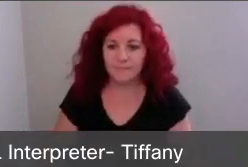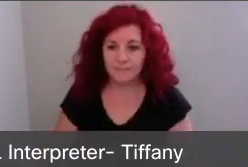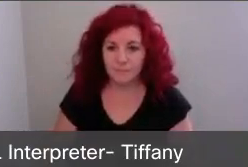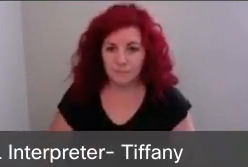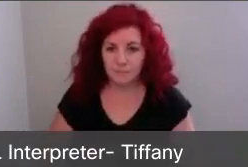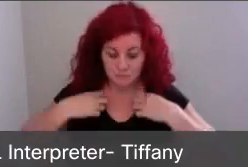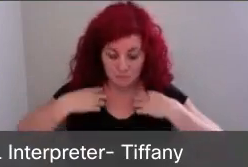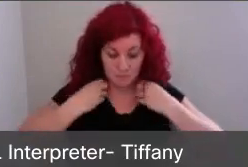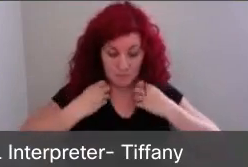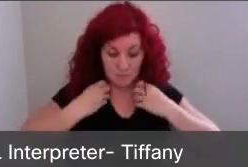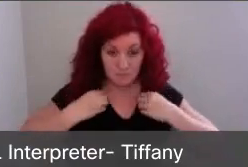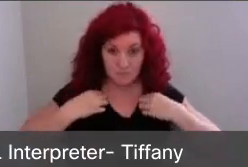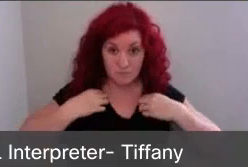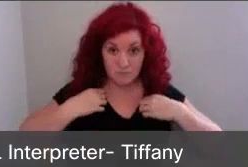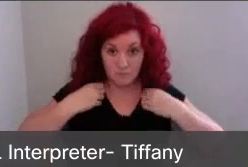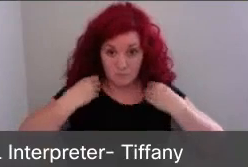Are you there?